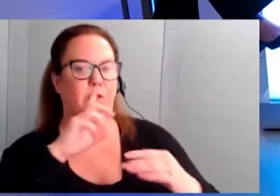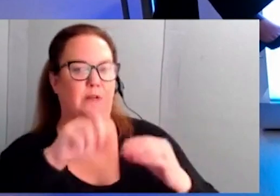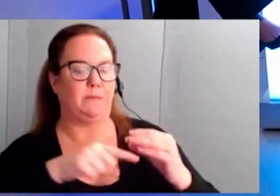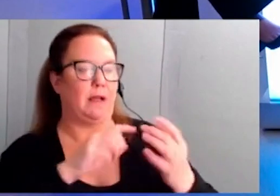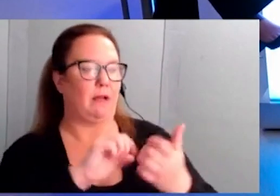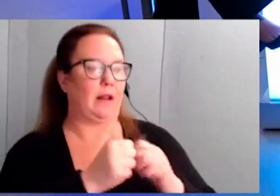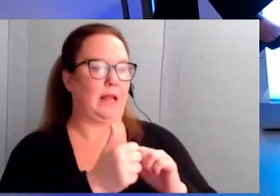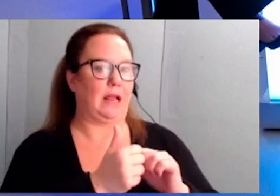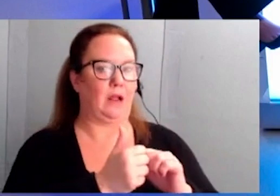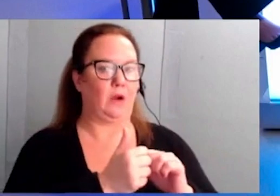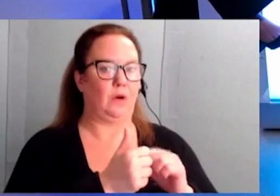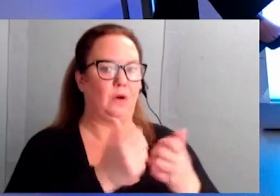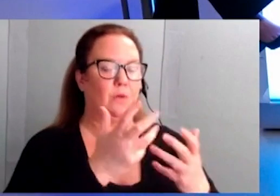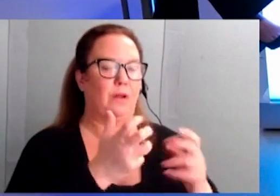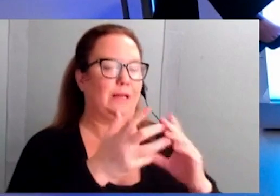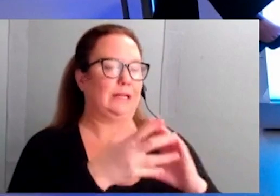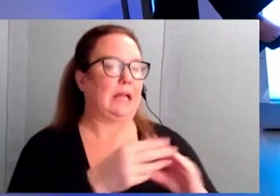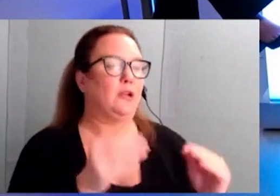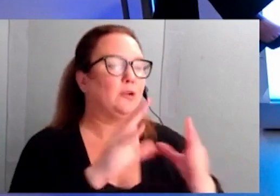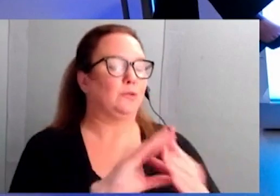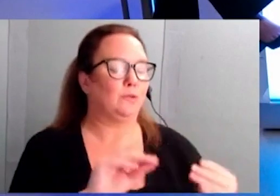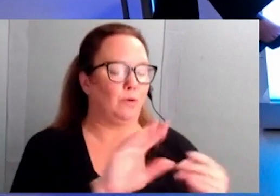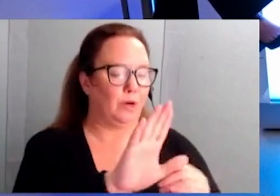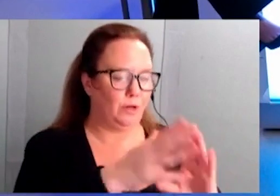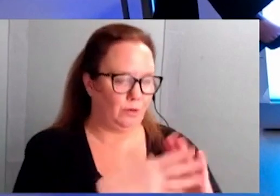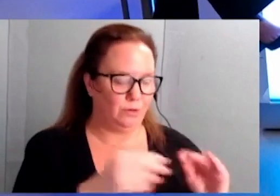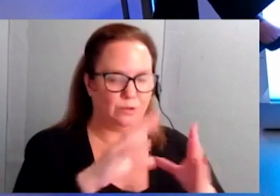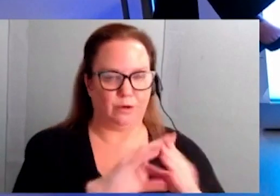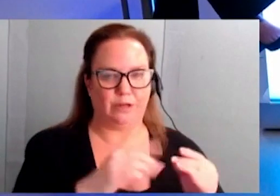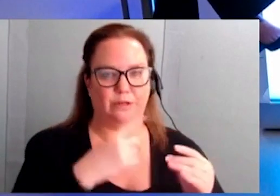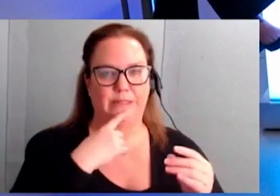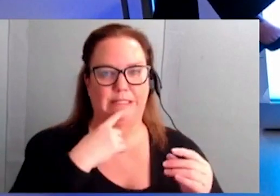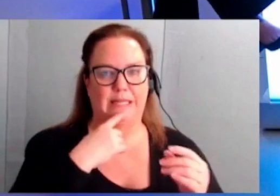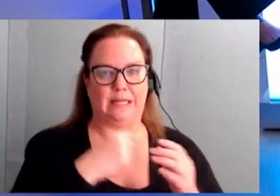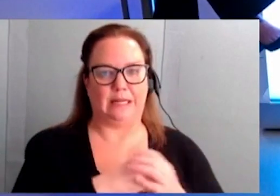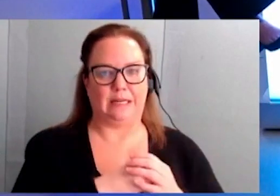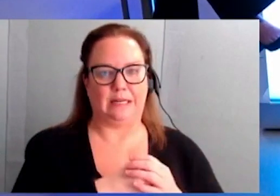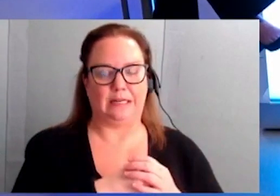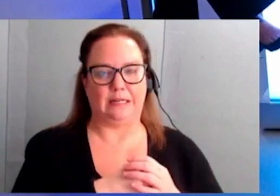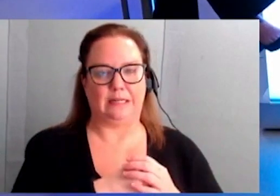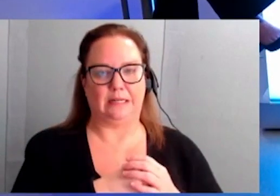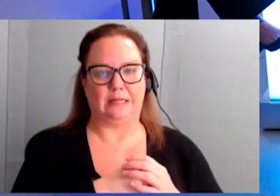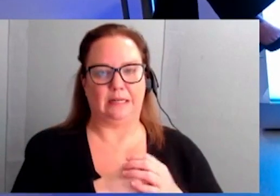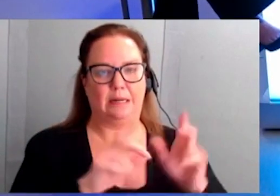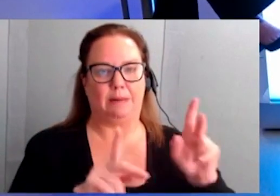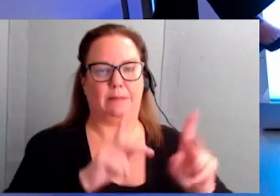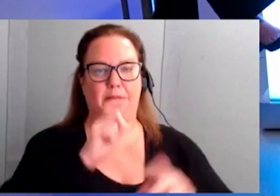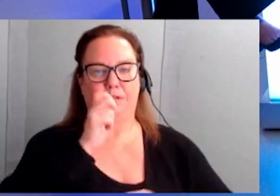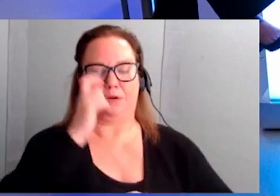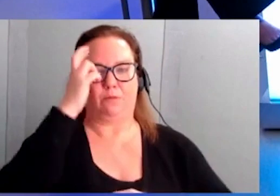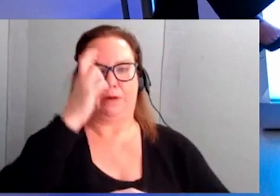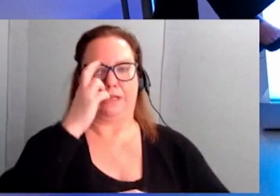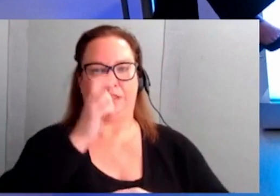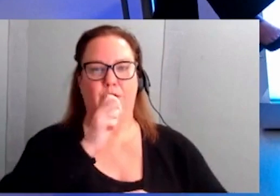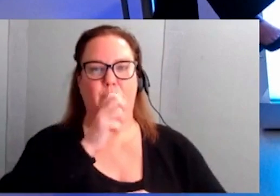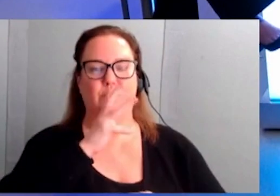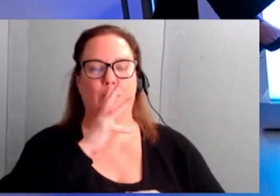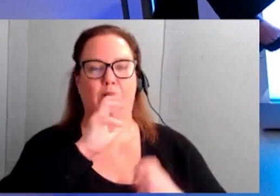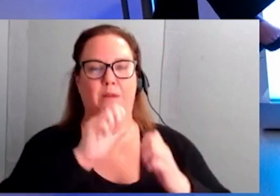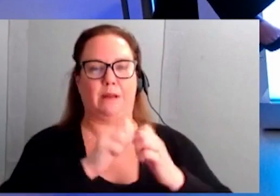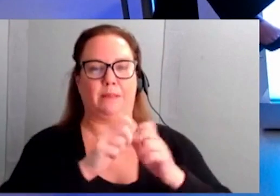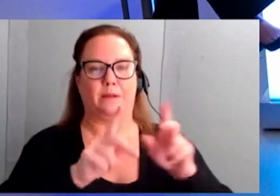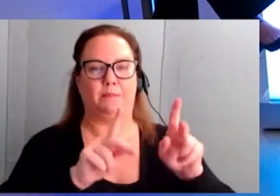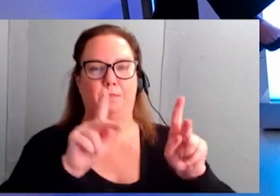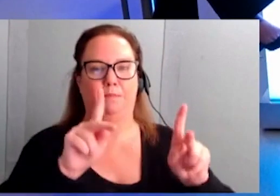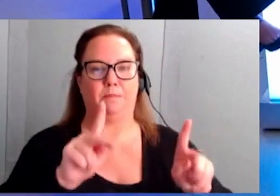to tell your story. And you said, something that people don't realize is that when you don't talk about the person you've lost, it actually